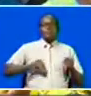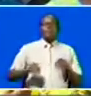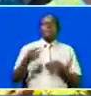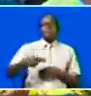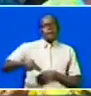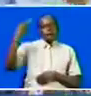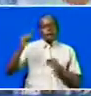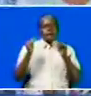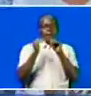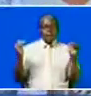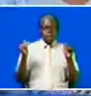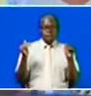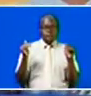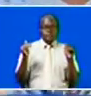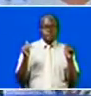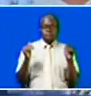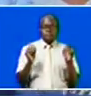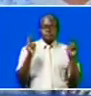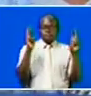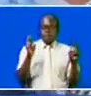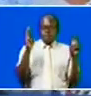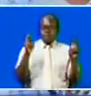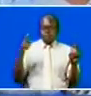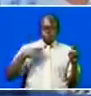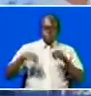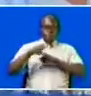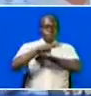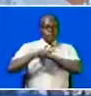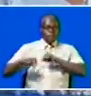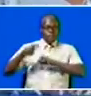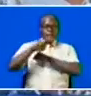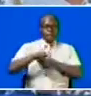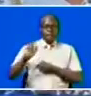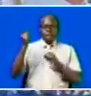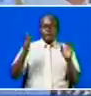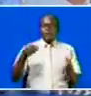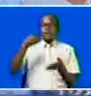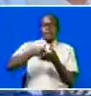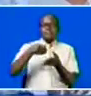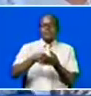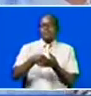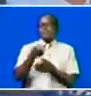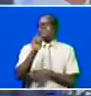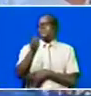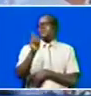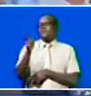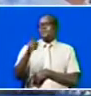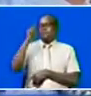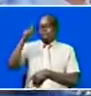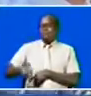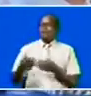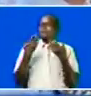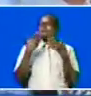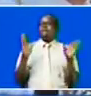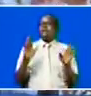notch higher. Hii mambo ya watu kuiba mali ya wa Kenya, haki ya Mungu itaisha